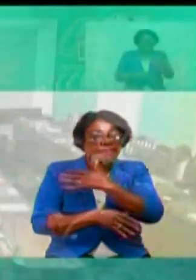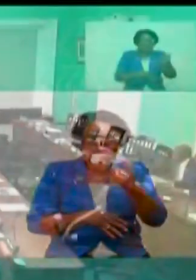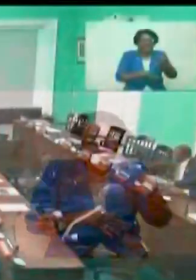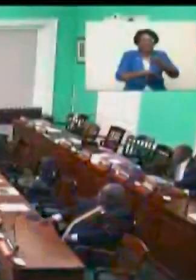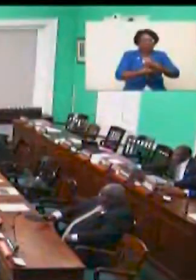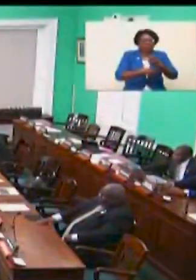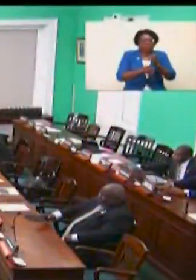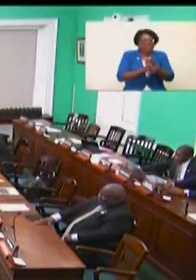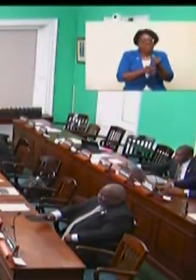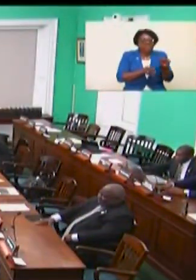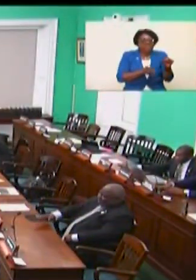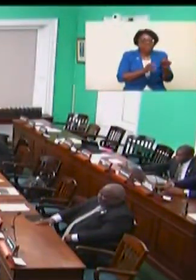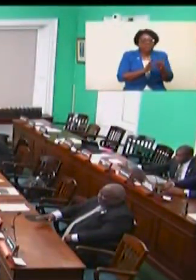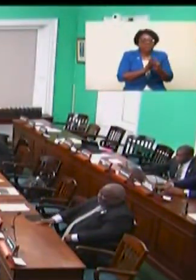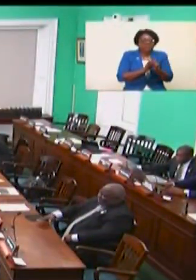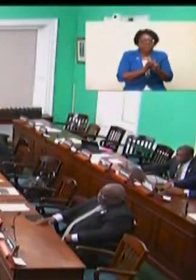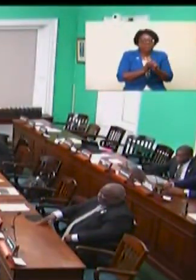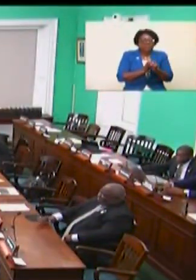Yes. Big holes.